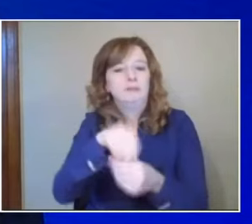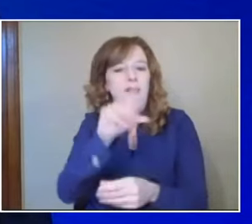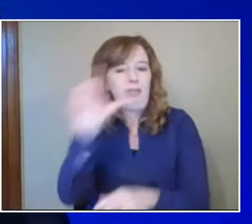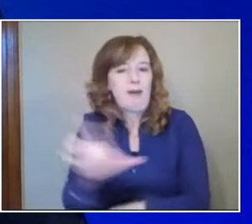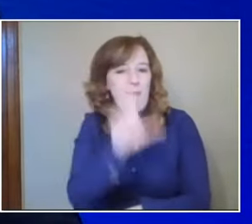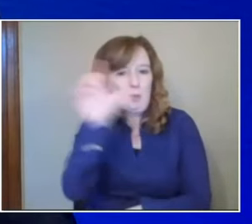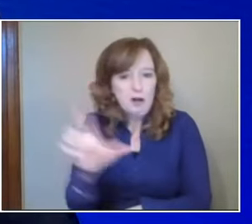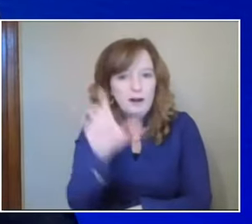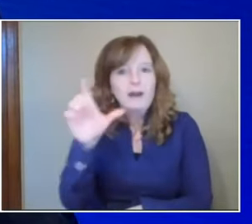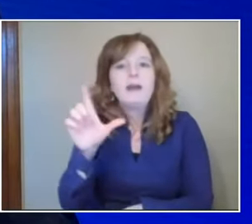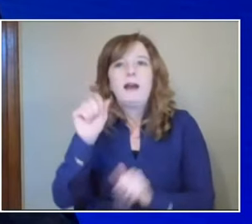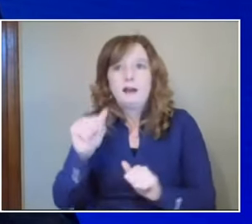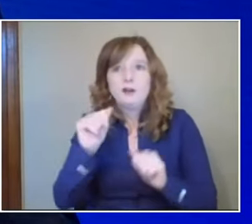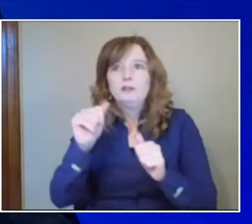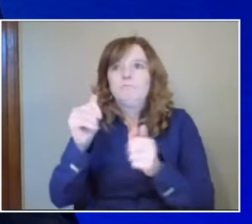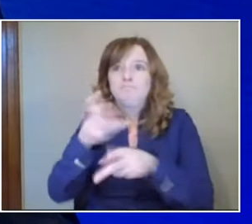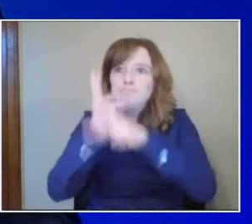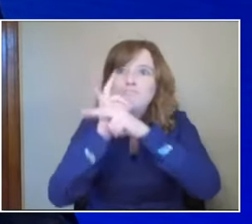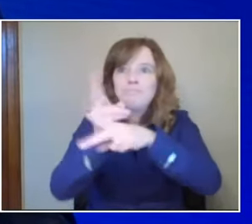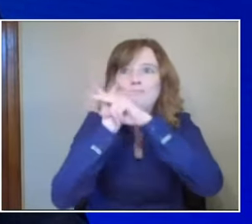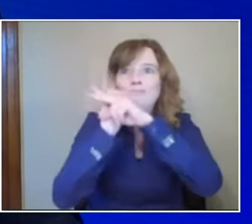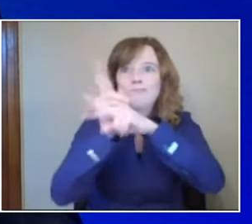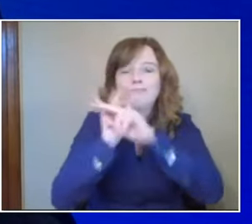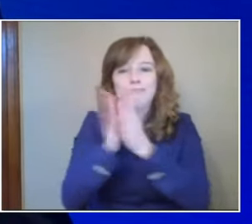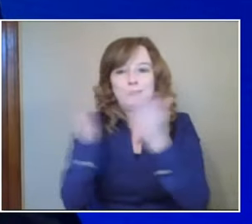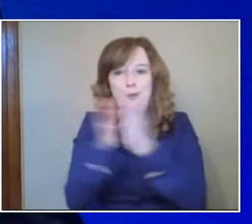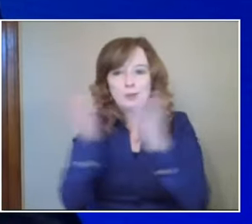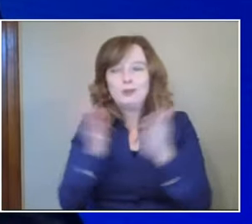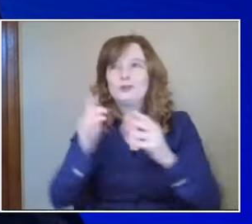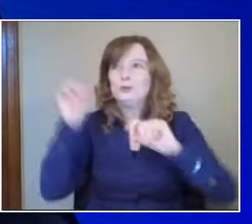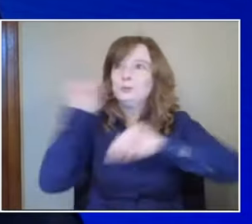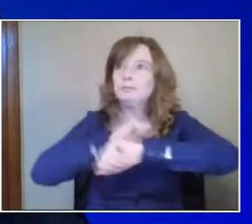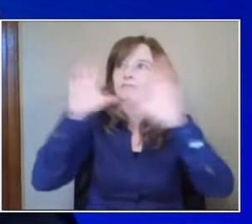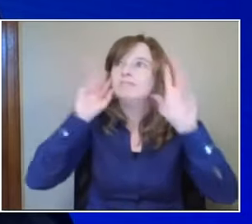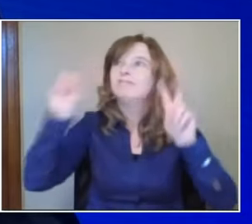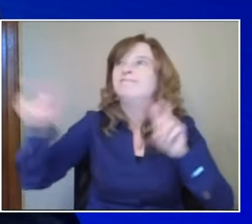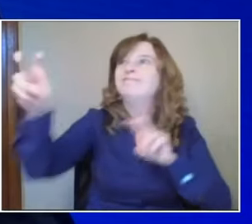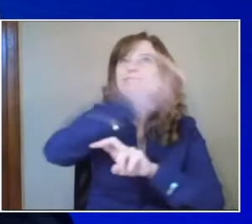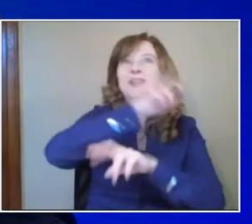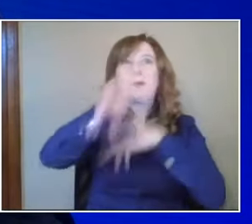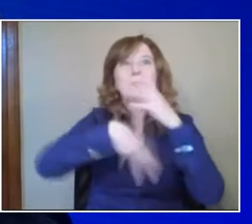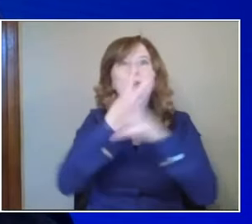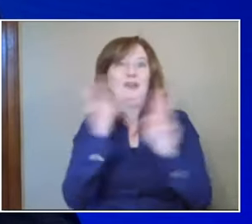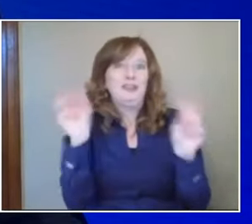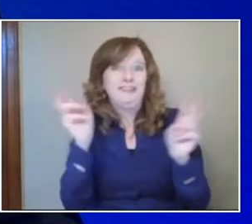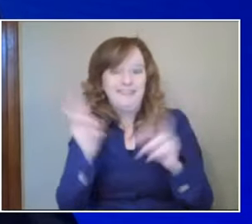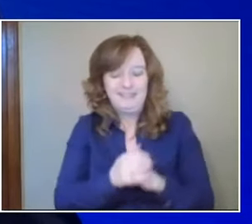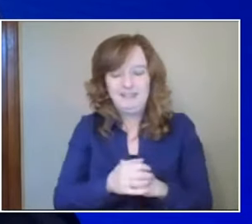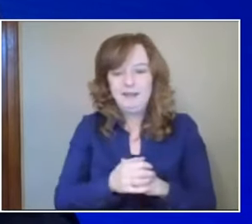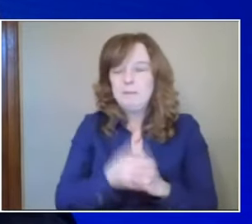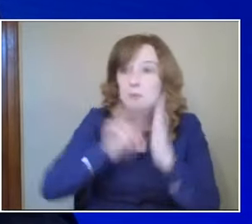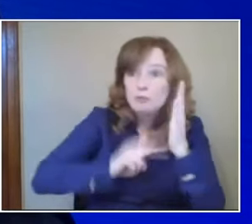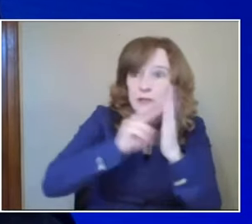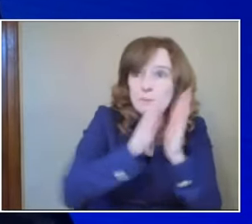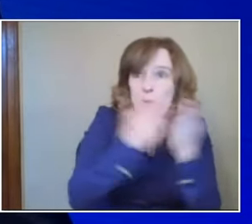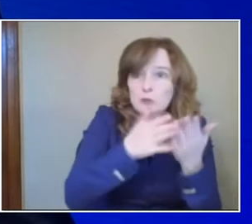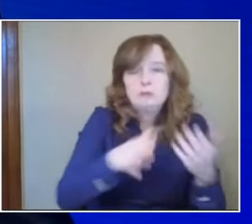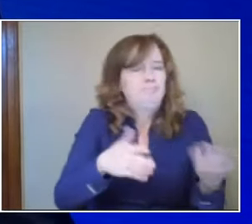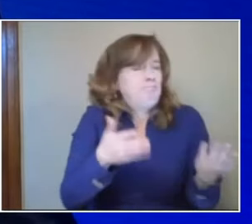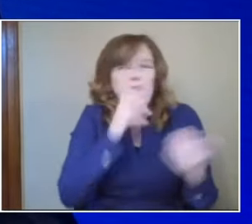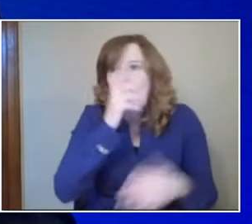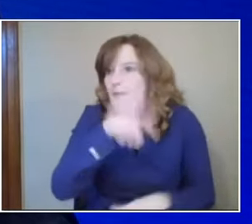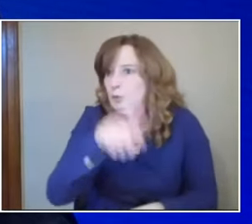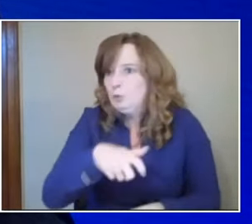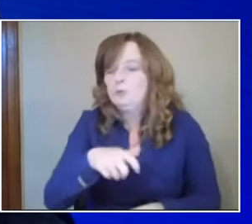horizons. If reading books isn't for you, try podcasts, audiobooks, TED Talks, museums,